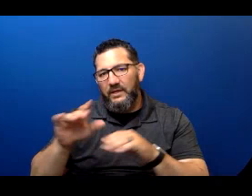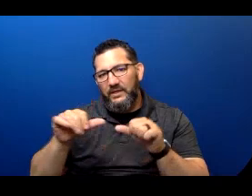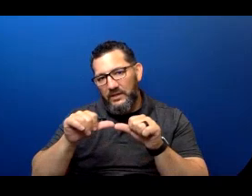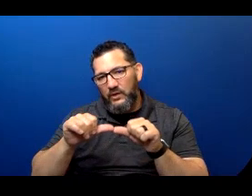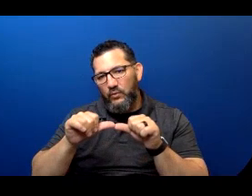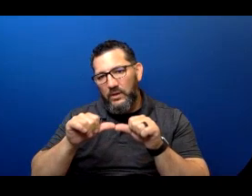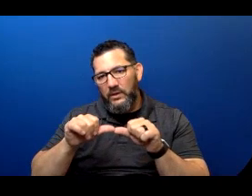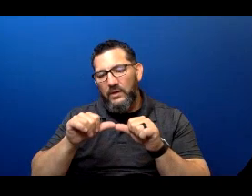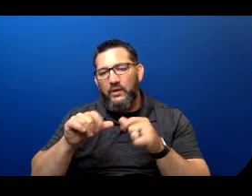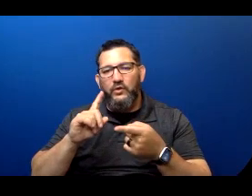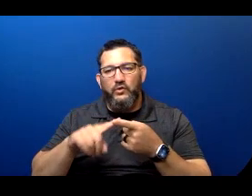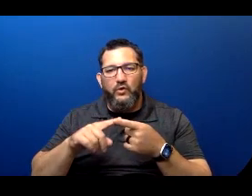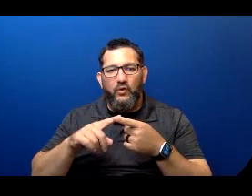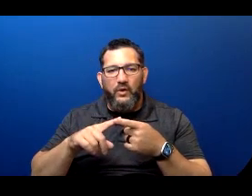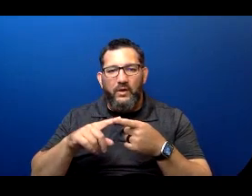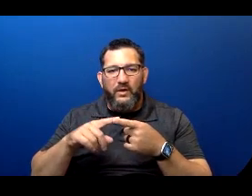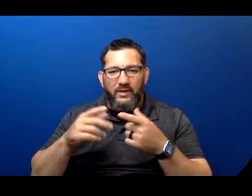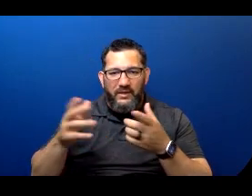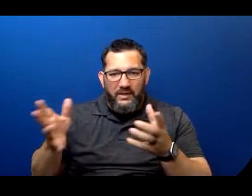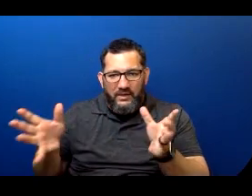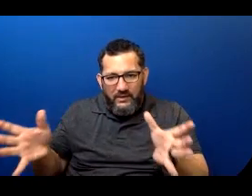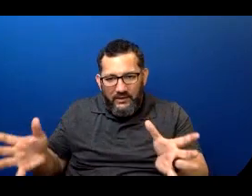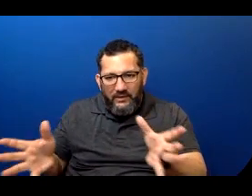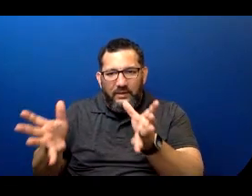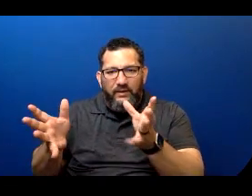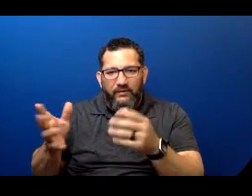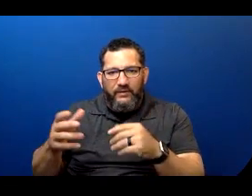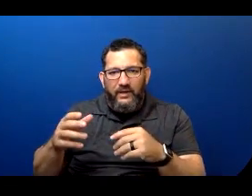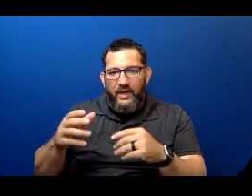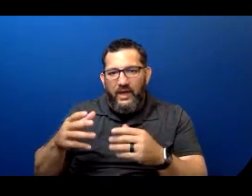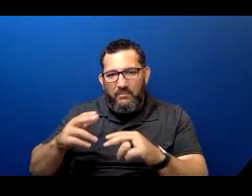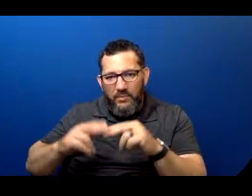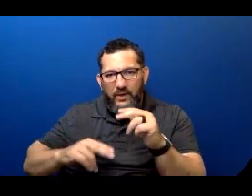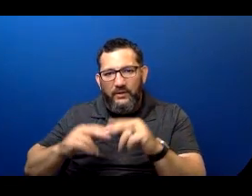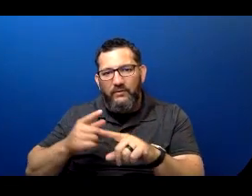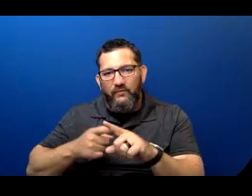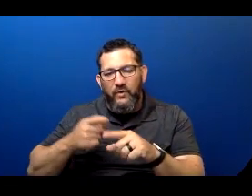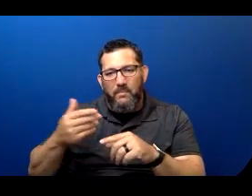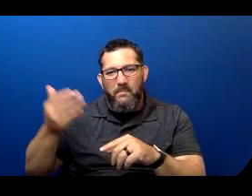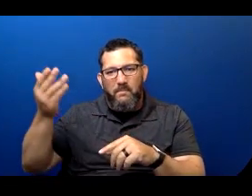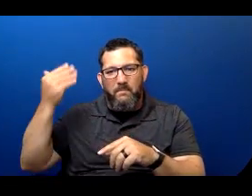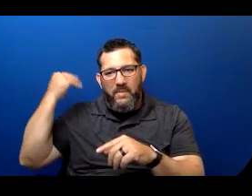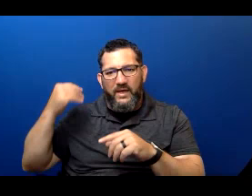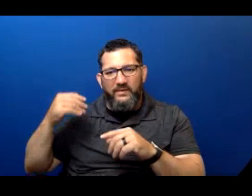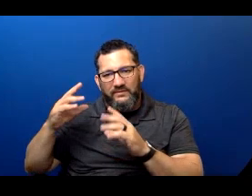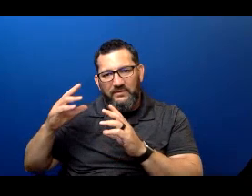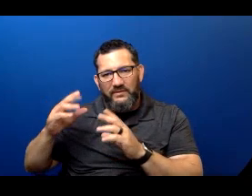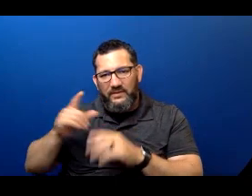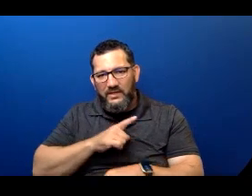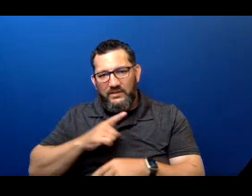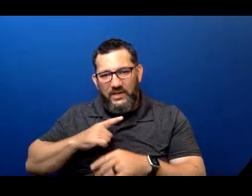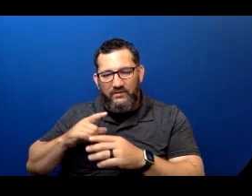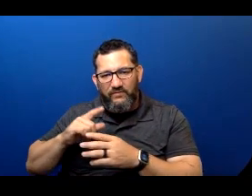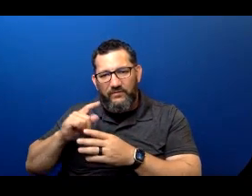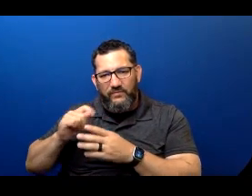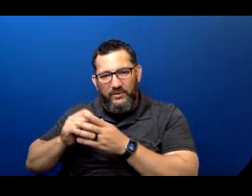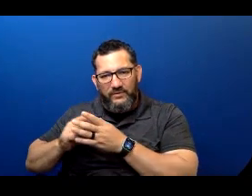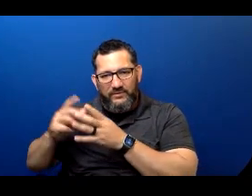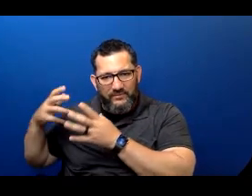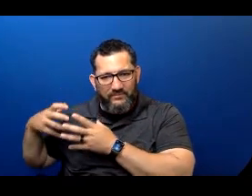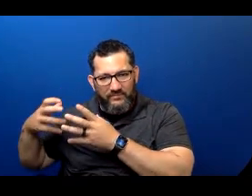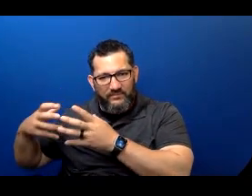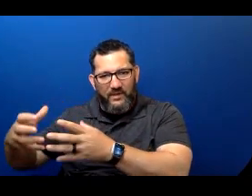to lift and implement bills from past sessions. So that doesn't go away. Just keep that in mind. So